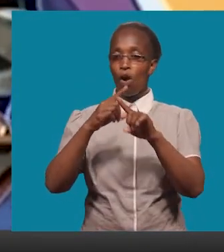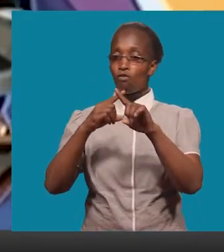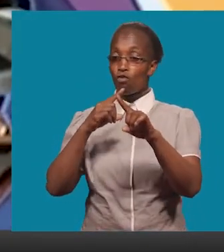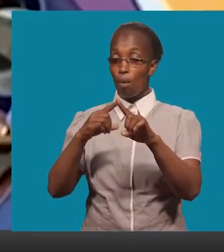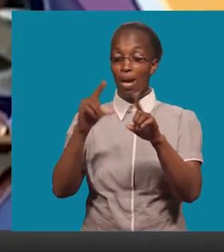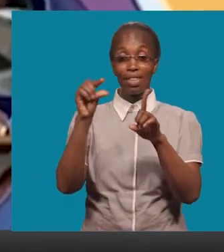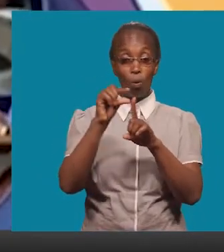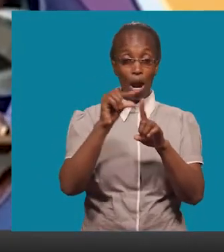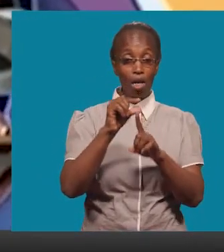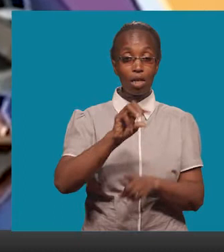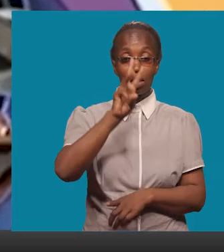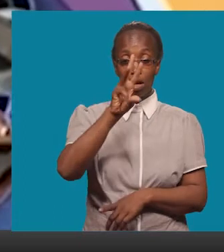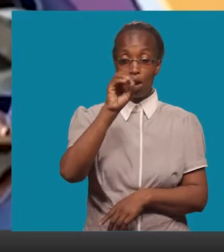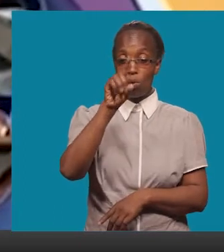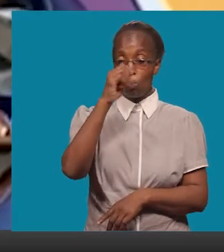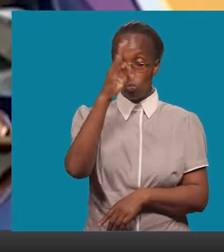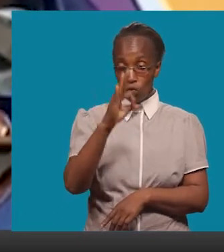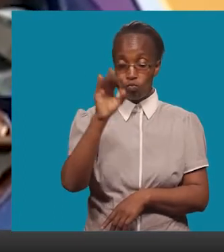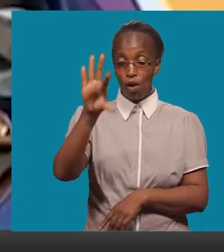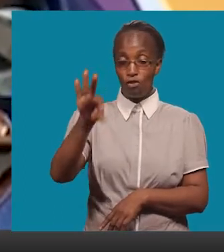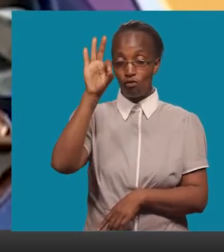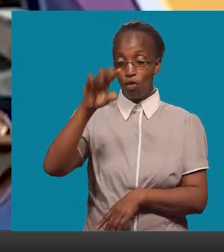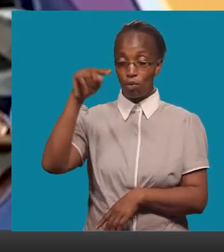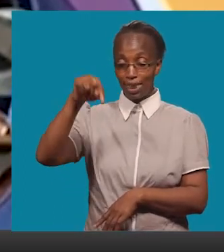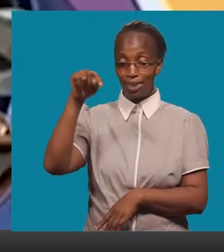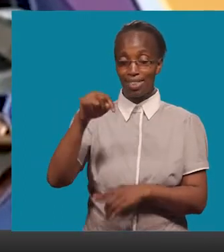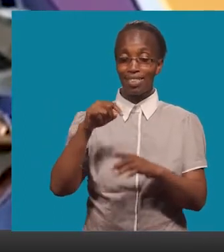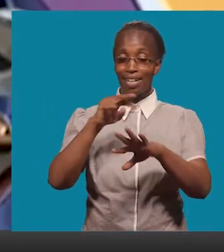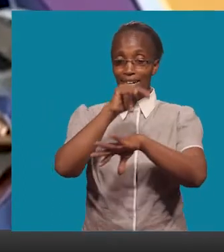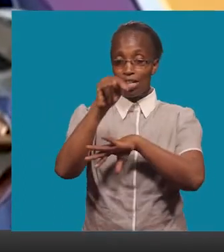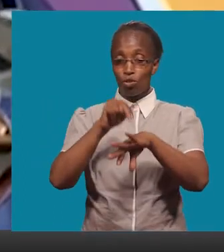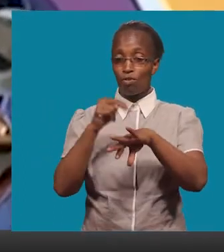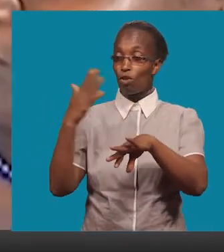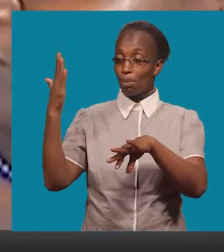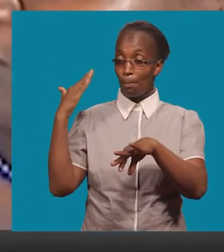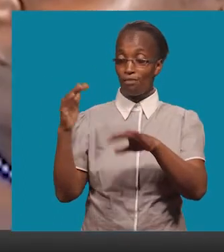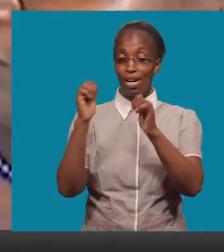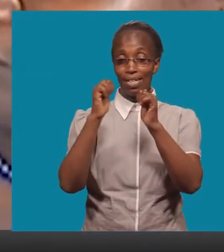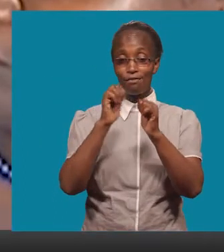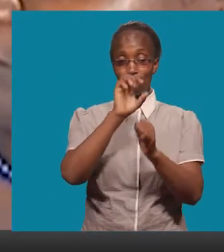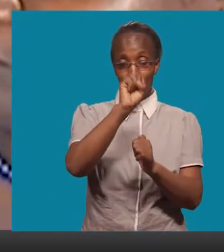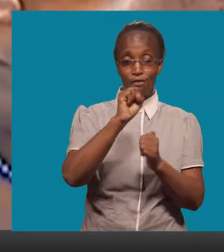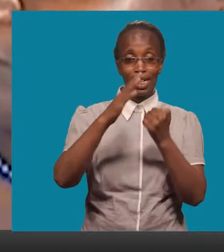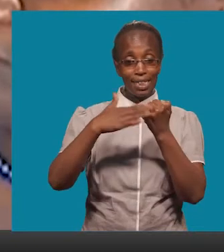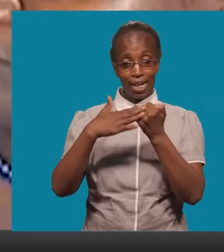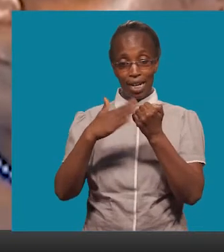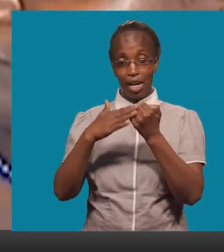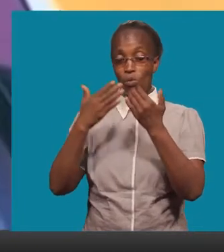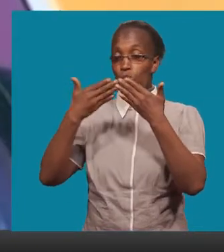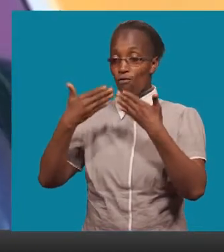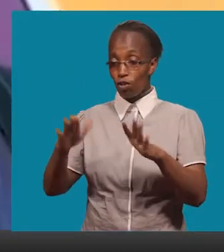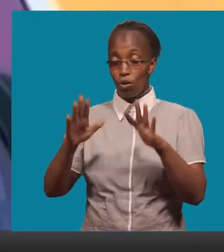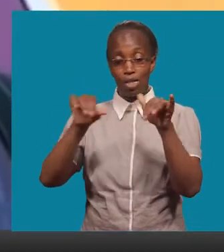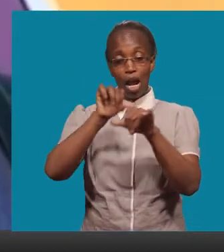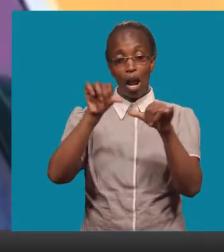and the woofing, from the word woof, we have found in this nation for the last 59 years. In the last 10 years, we've lost